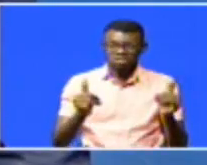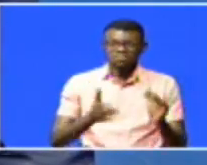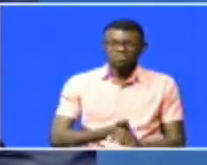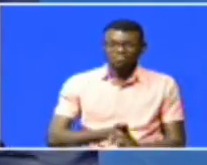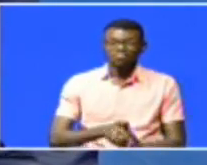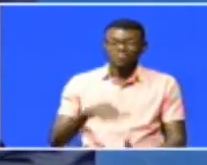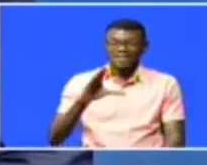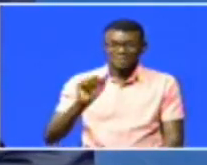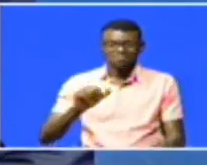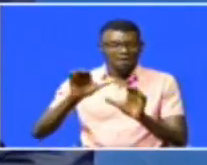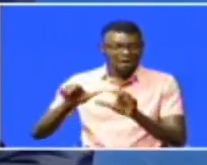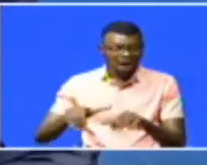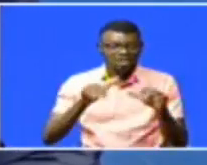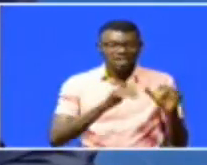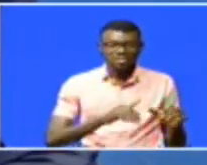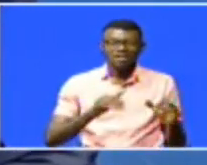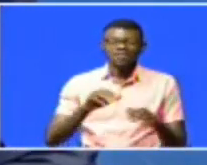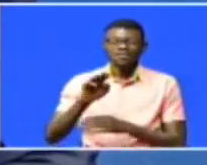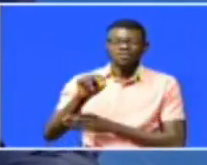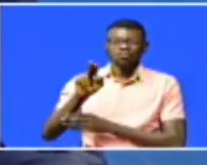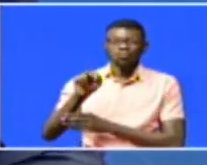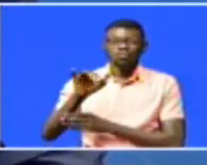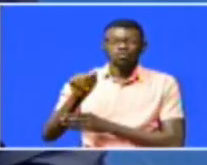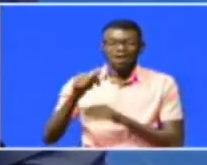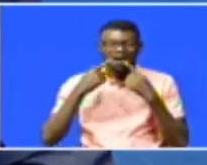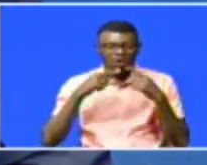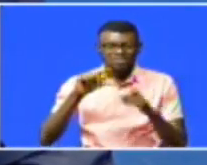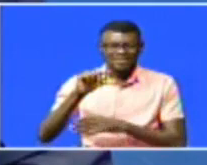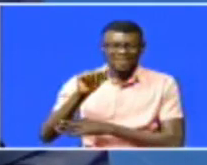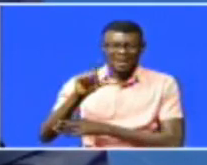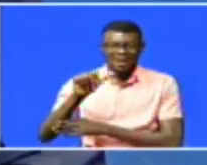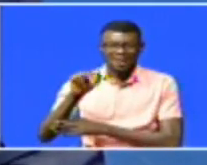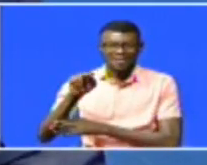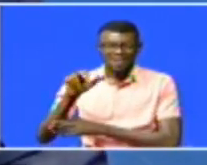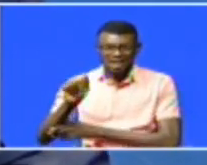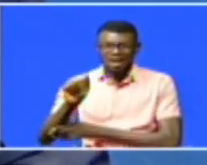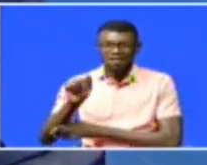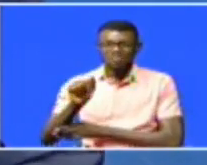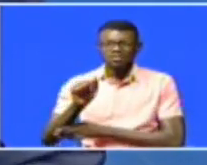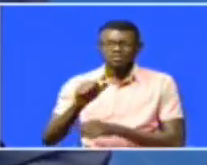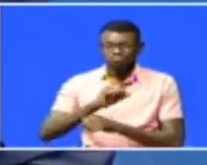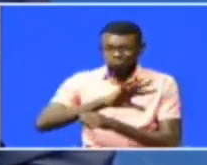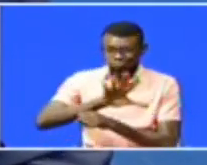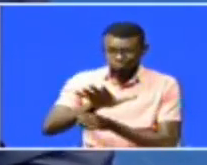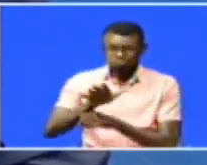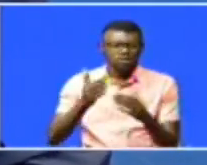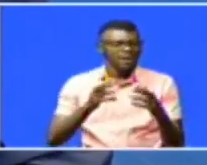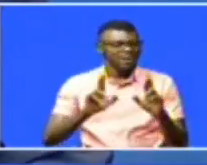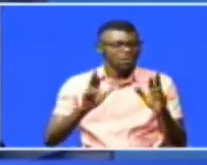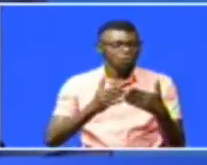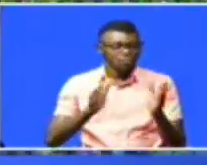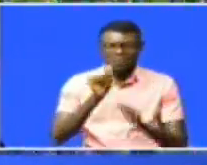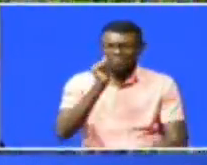Agriculture Cabinet Secretary Peter Munya has declared the Galana Kulalu model irrigation farm ready for opening up to the private sector. CS